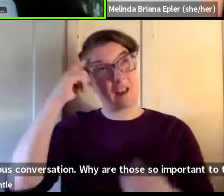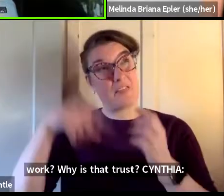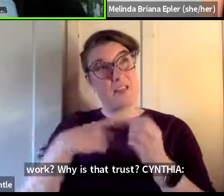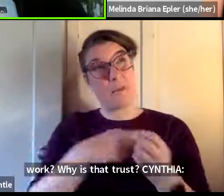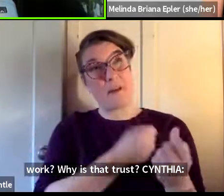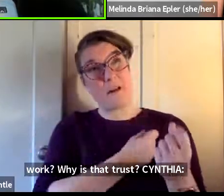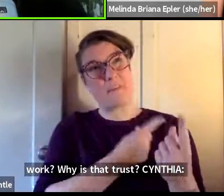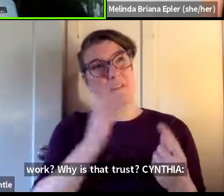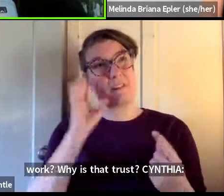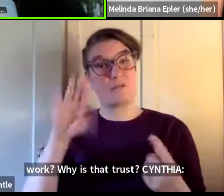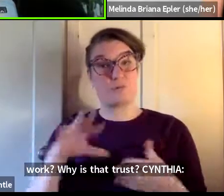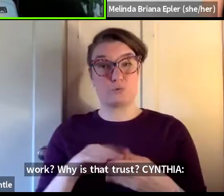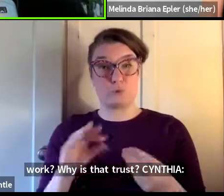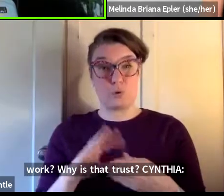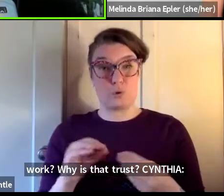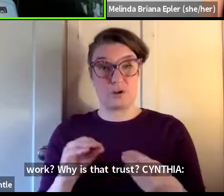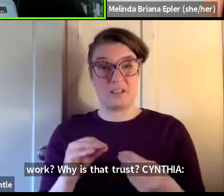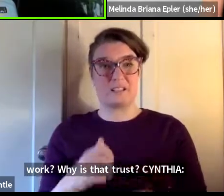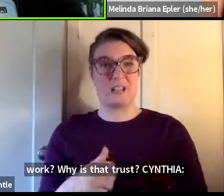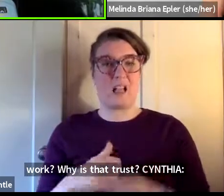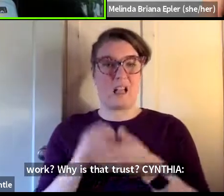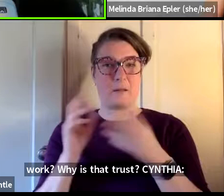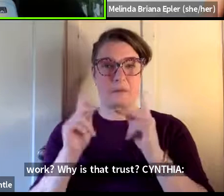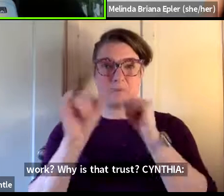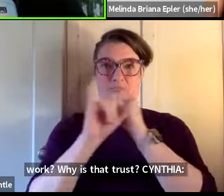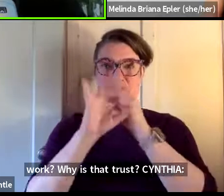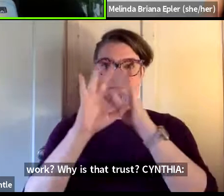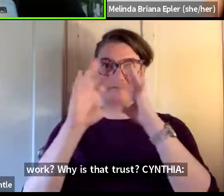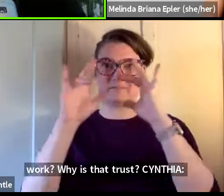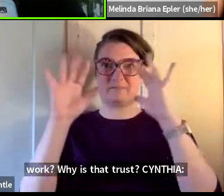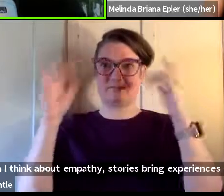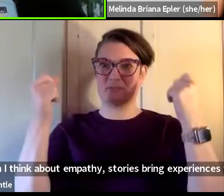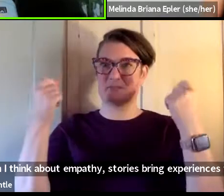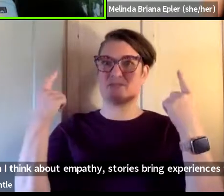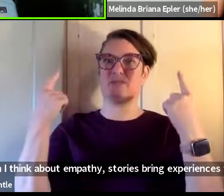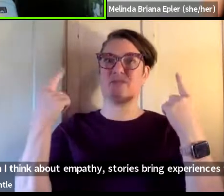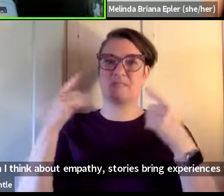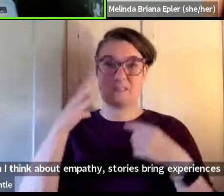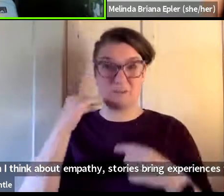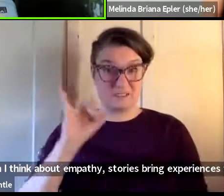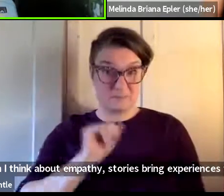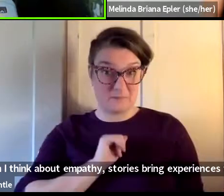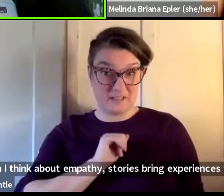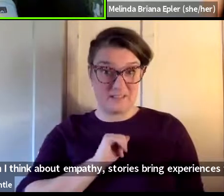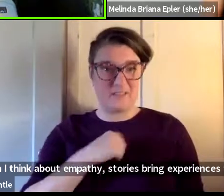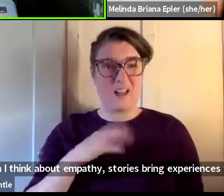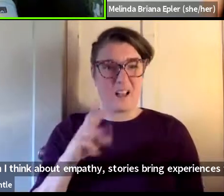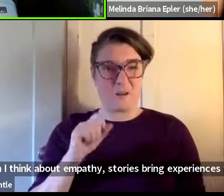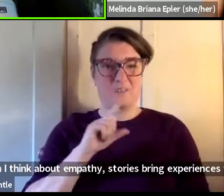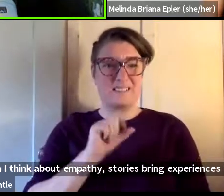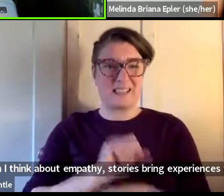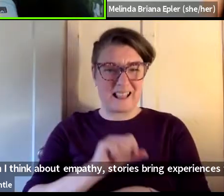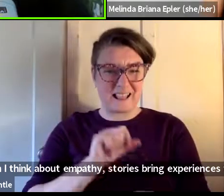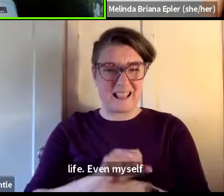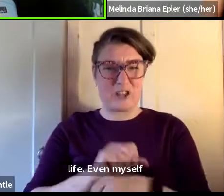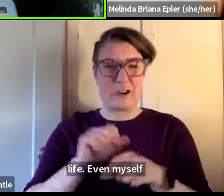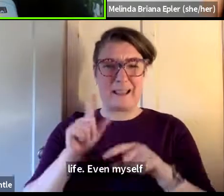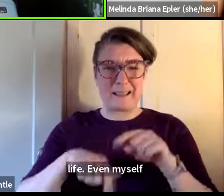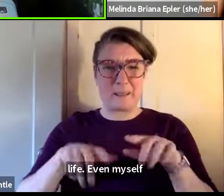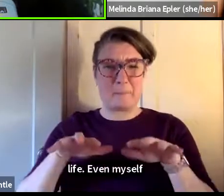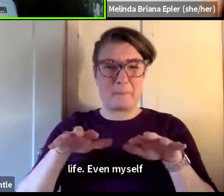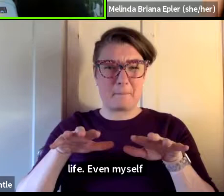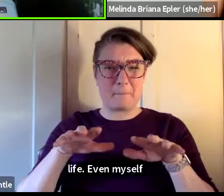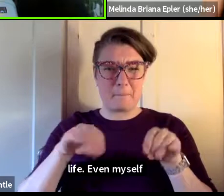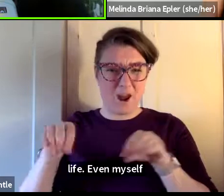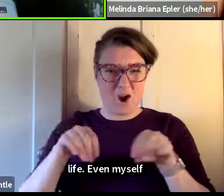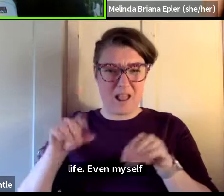bring experiences to life. I mean, even myself, I told you, I was literally paralyzed, didn't really